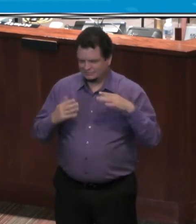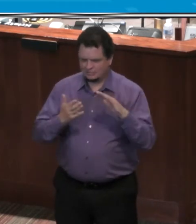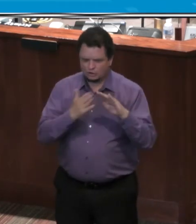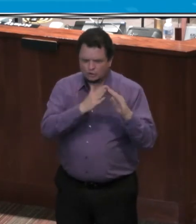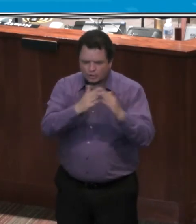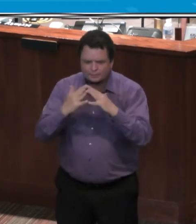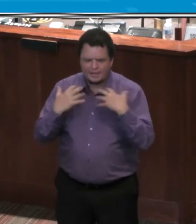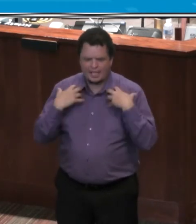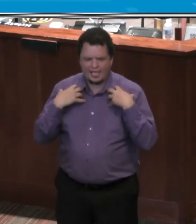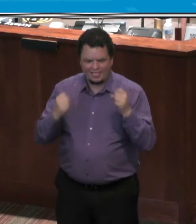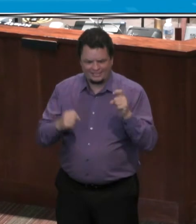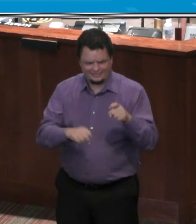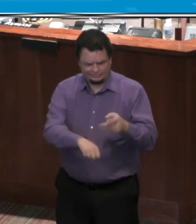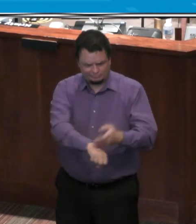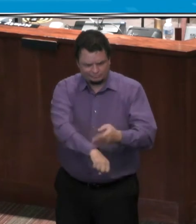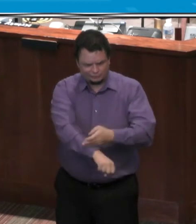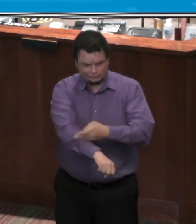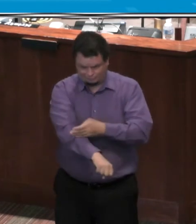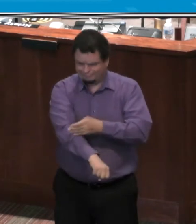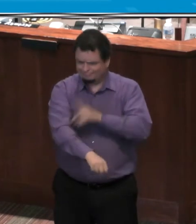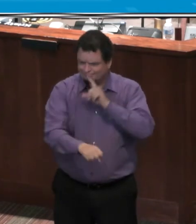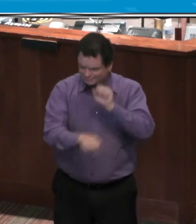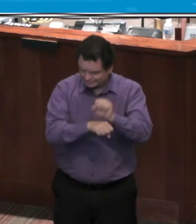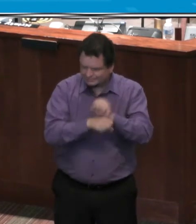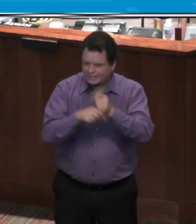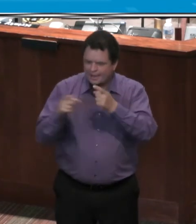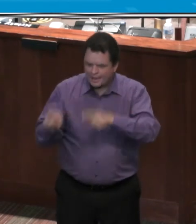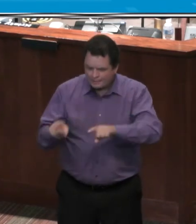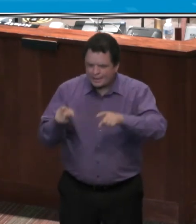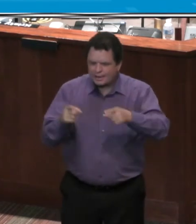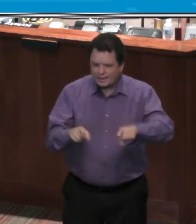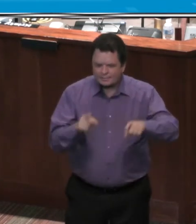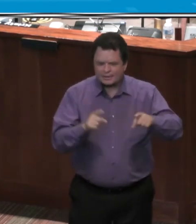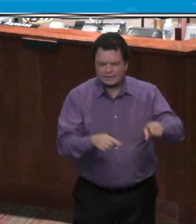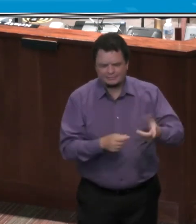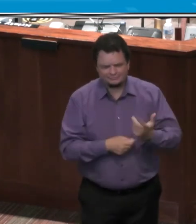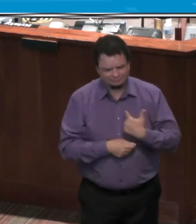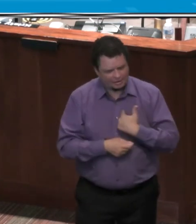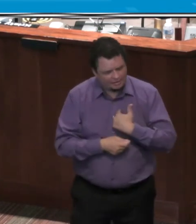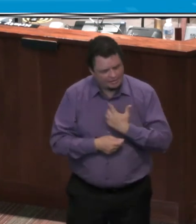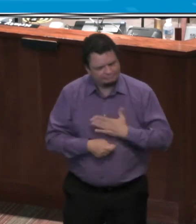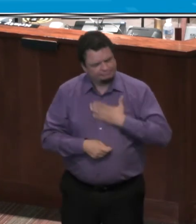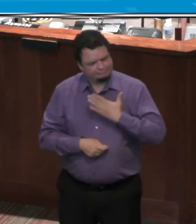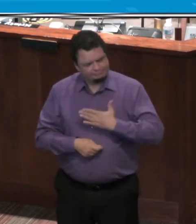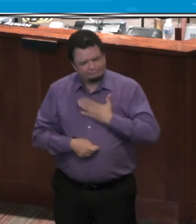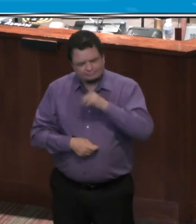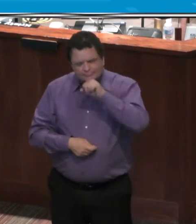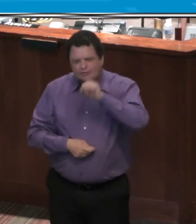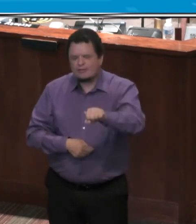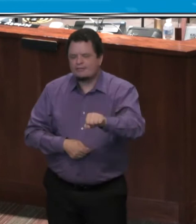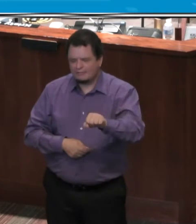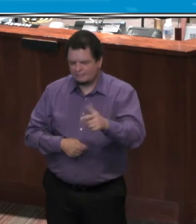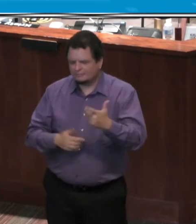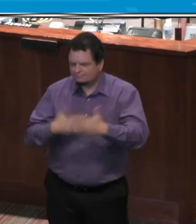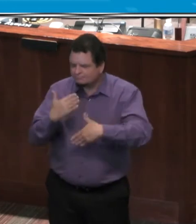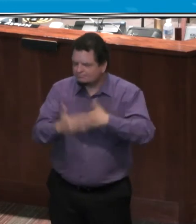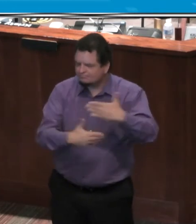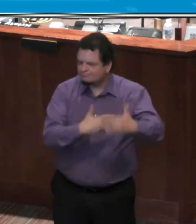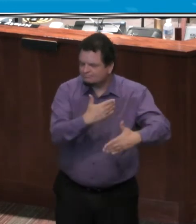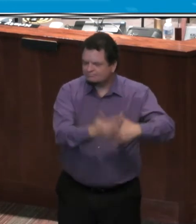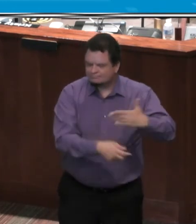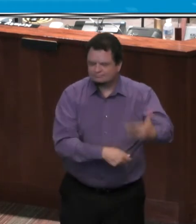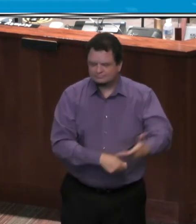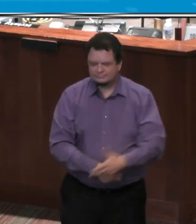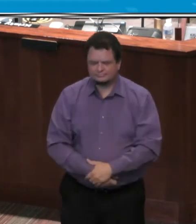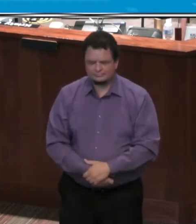and I love this, public is where people live, work, play, and worship. And so this